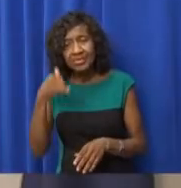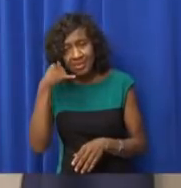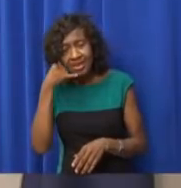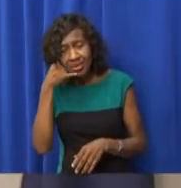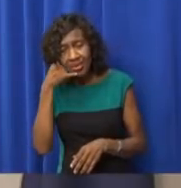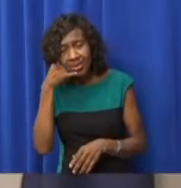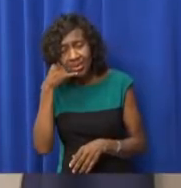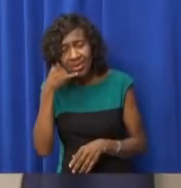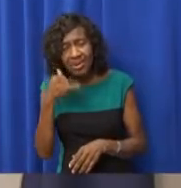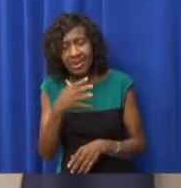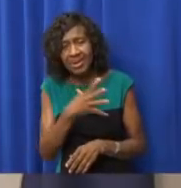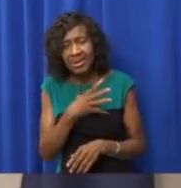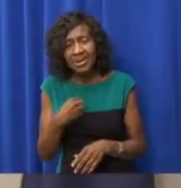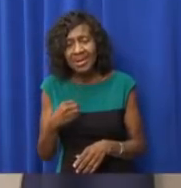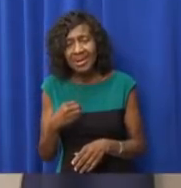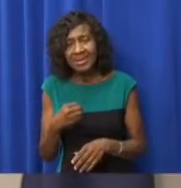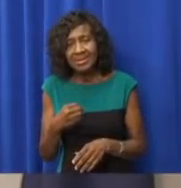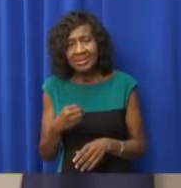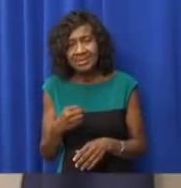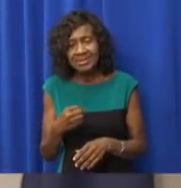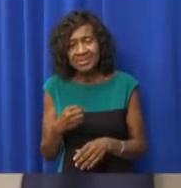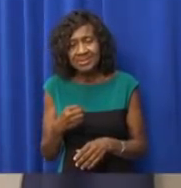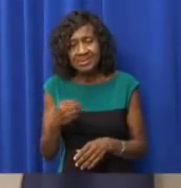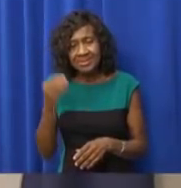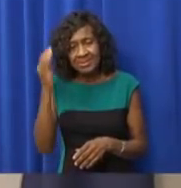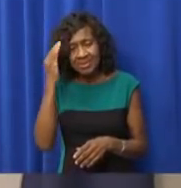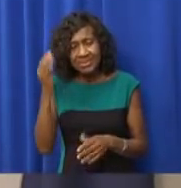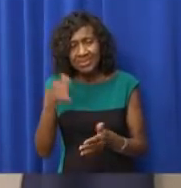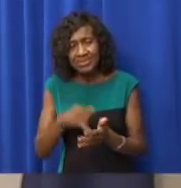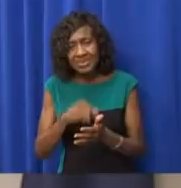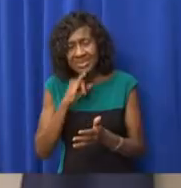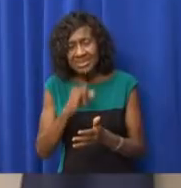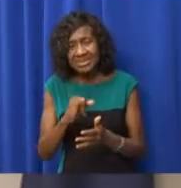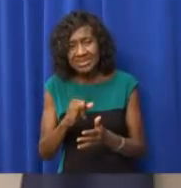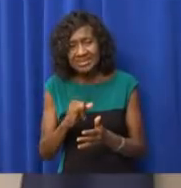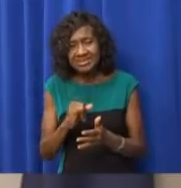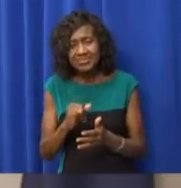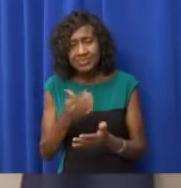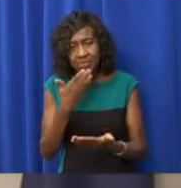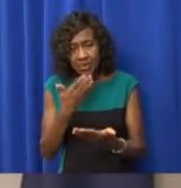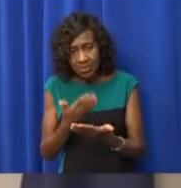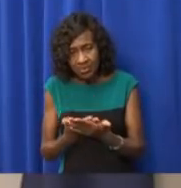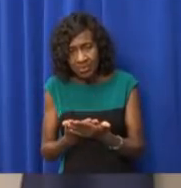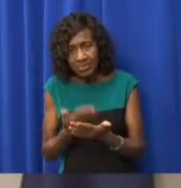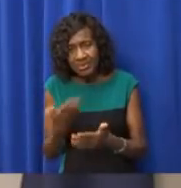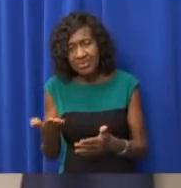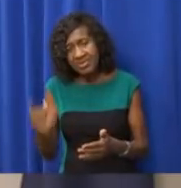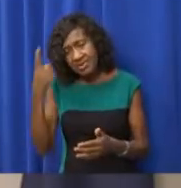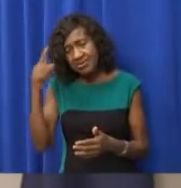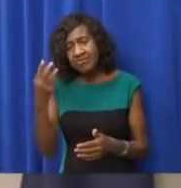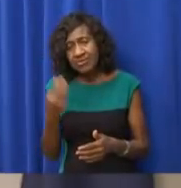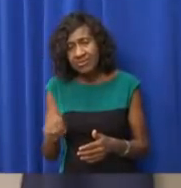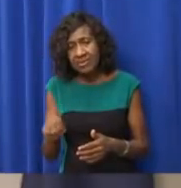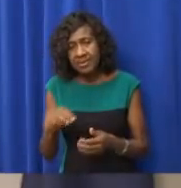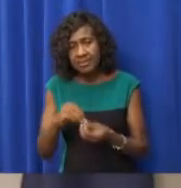it is already proven to be a wonderful, much needed resource for them. The number is